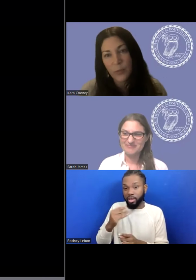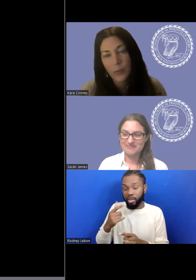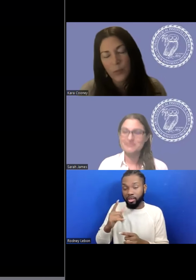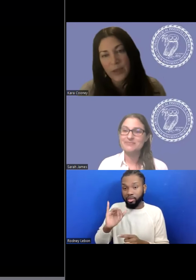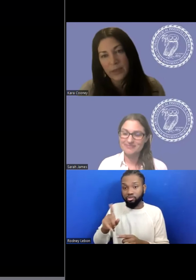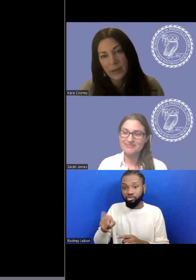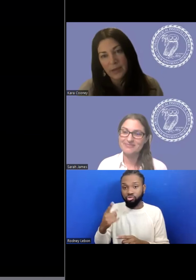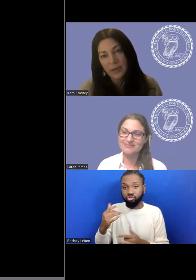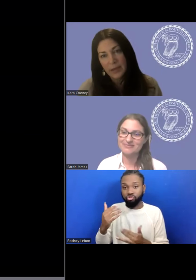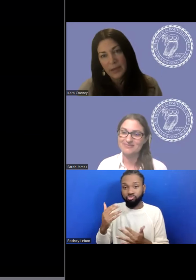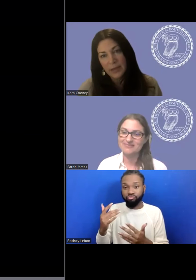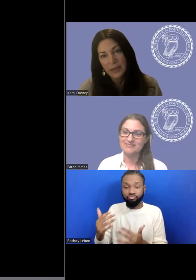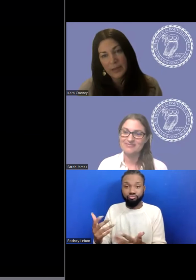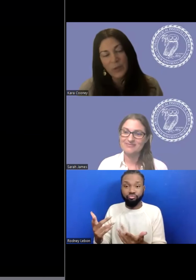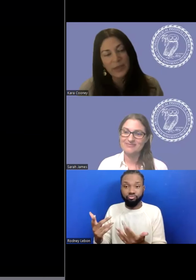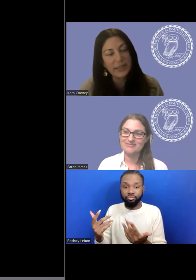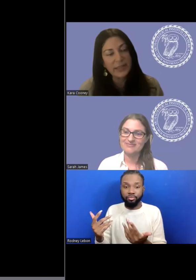head with the